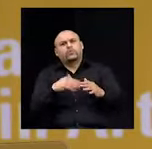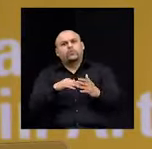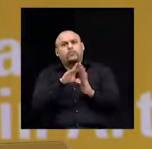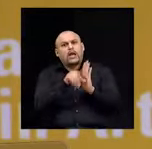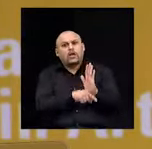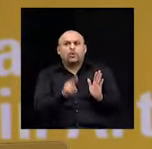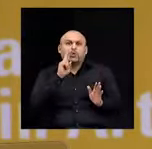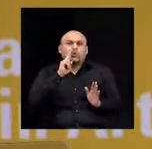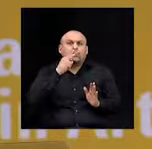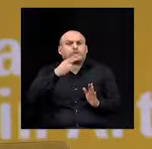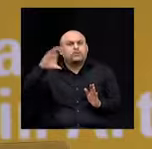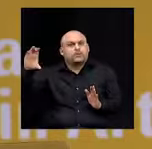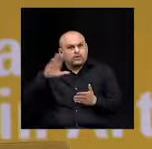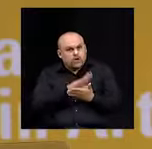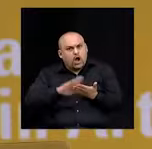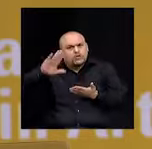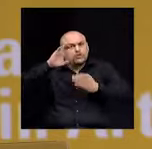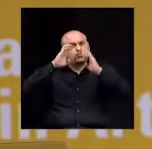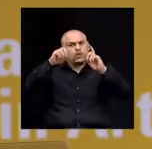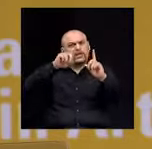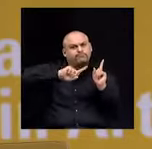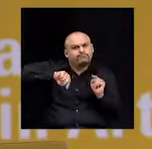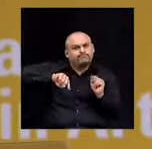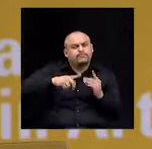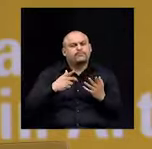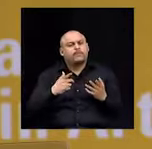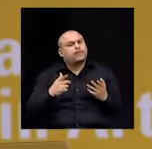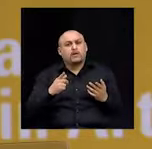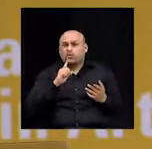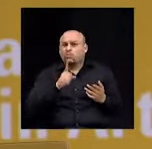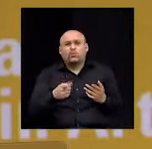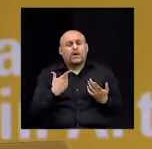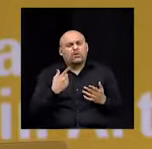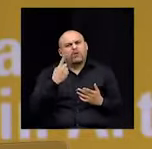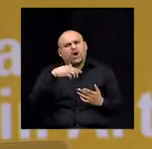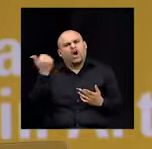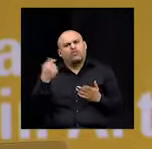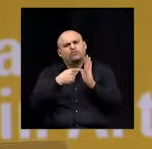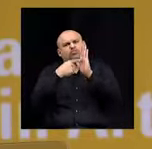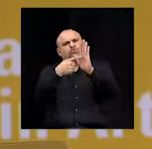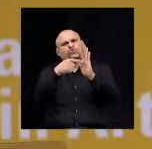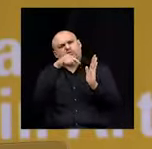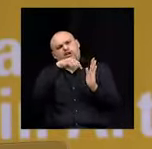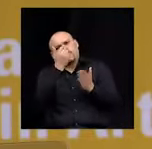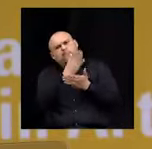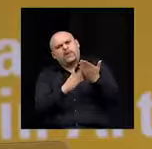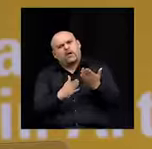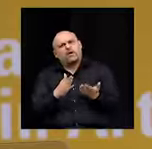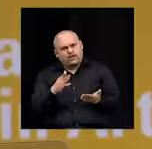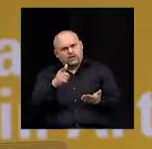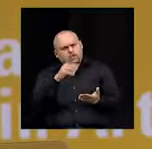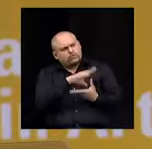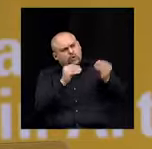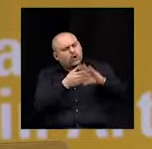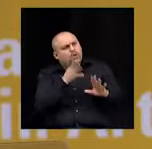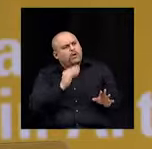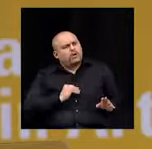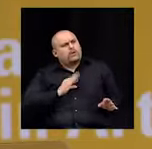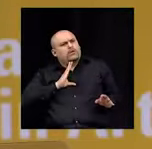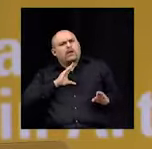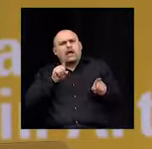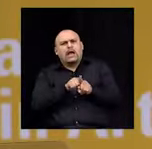includes a community college education. It is just another aspect of her story that will inspire you as you